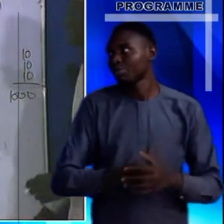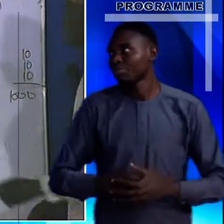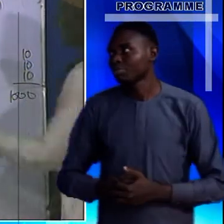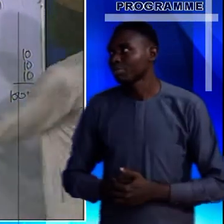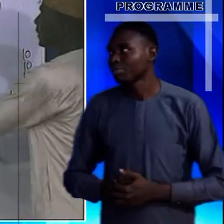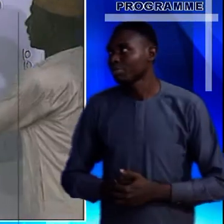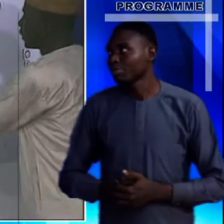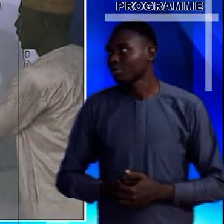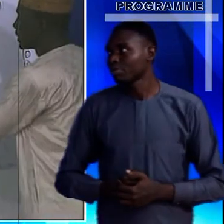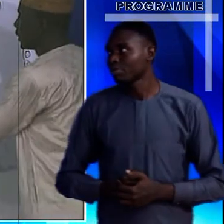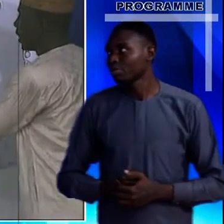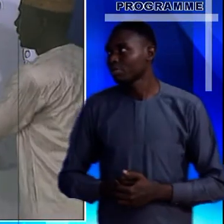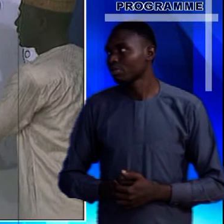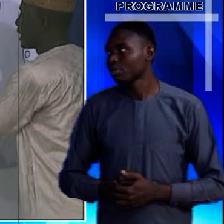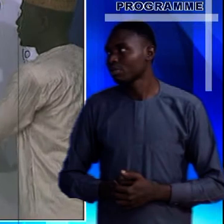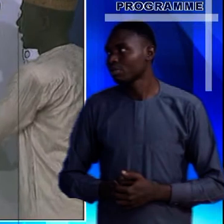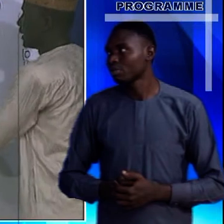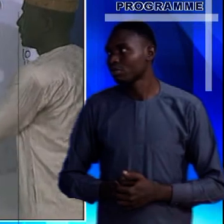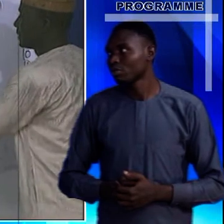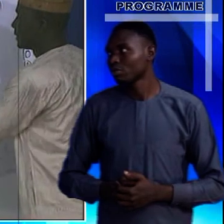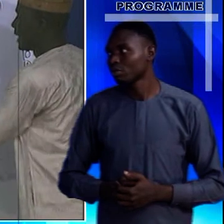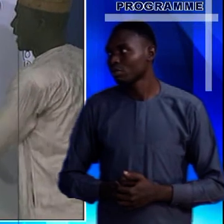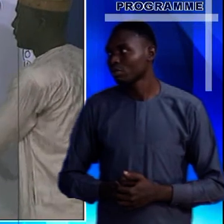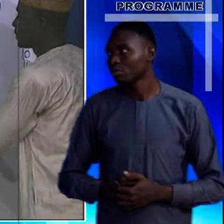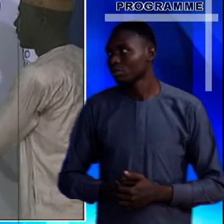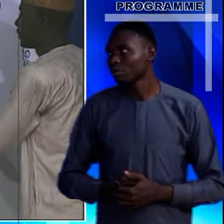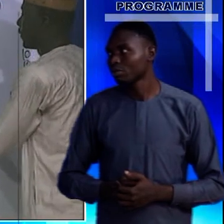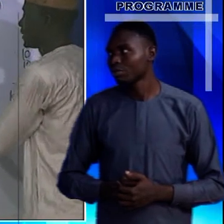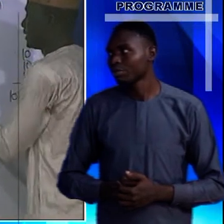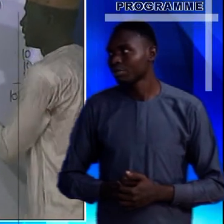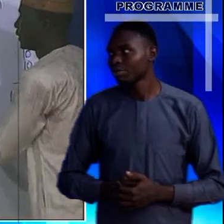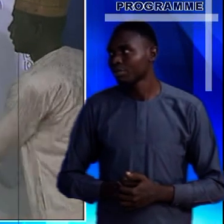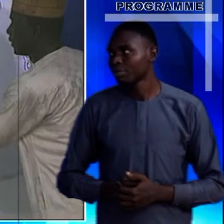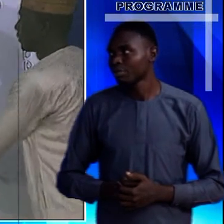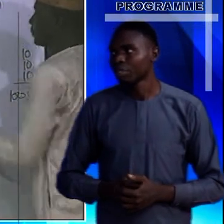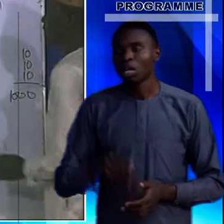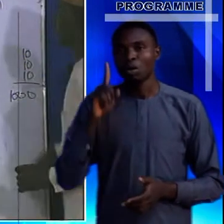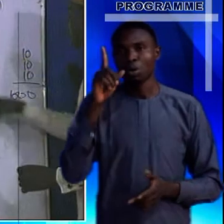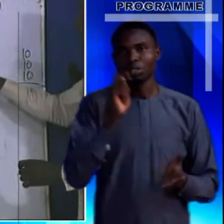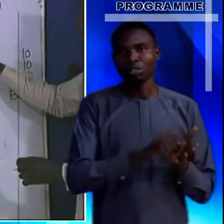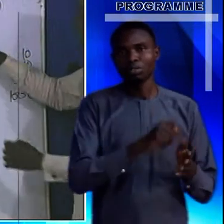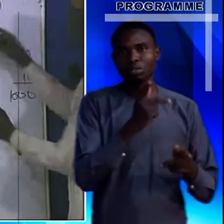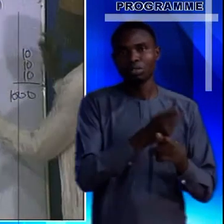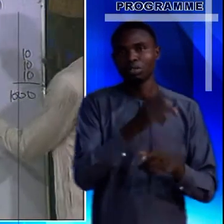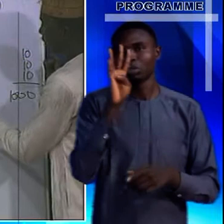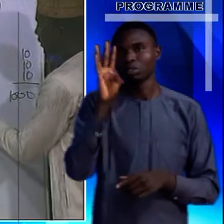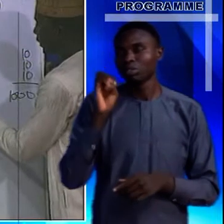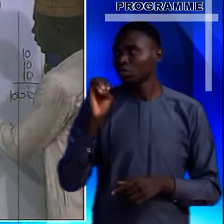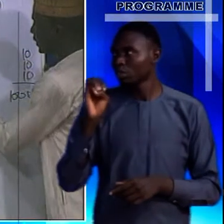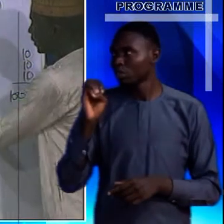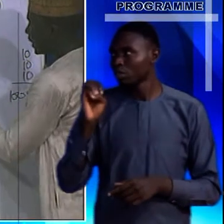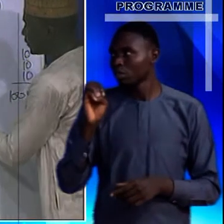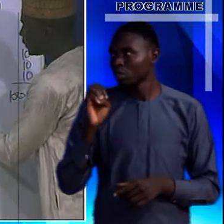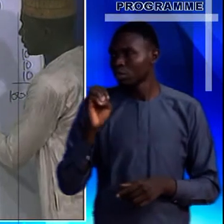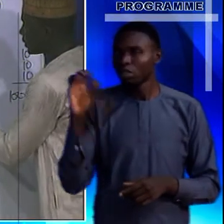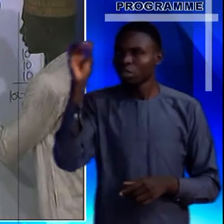by 1,000? We can say 1,000 times 40. 0 times 0, 0,